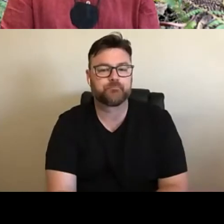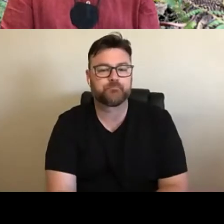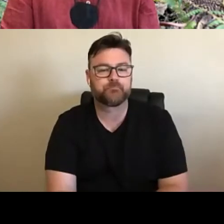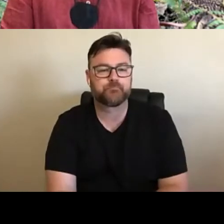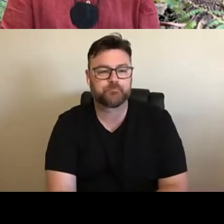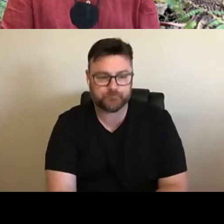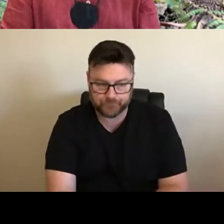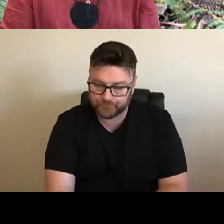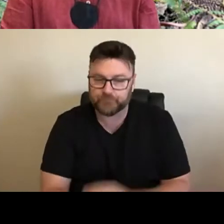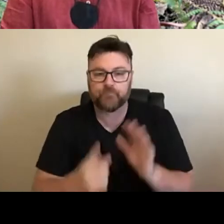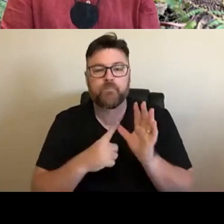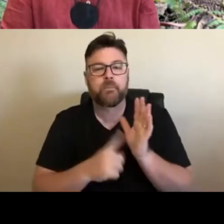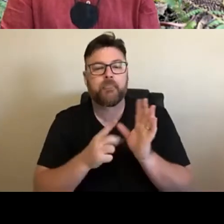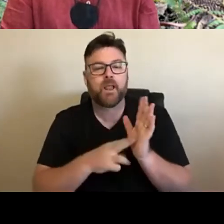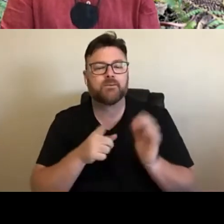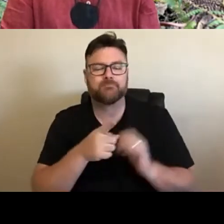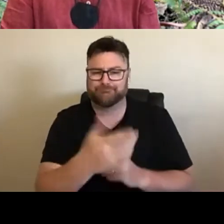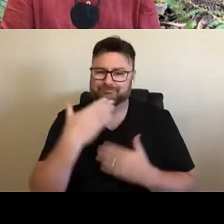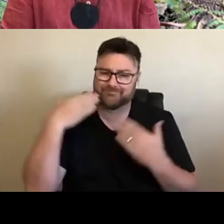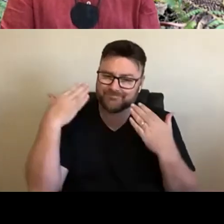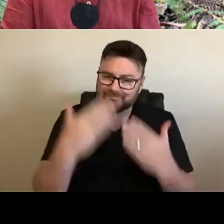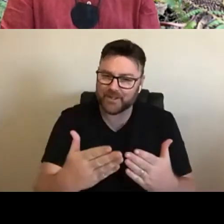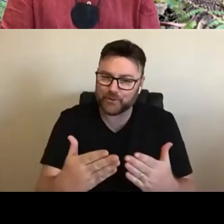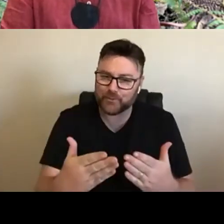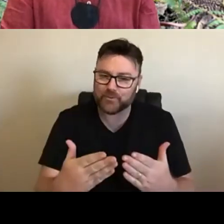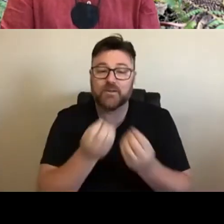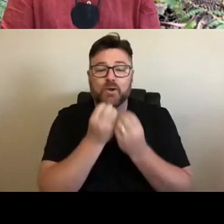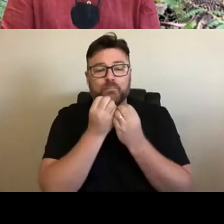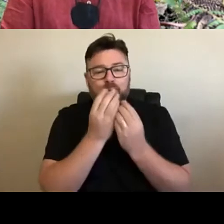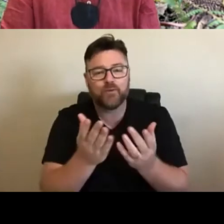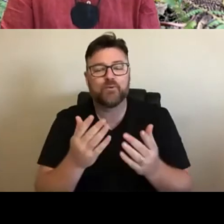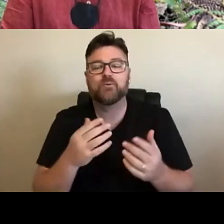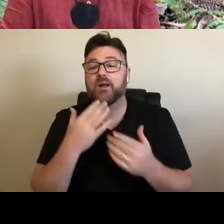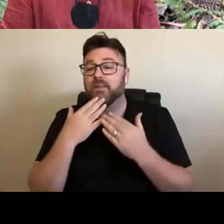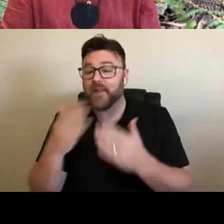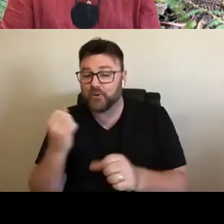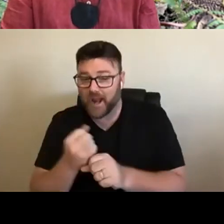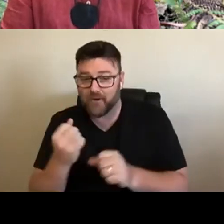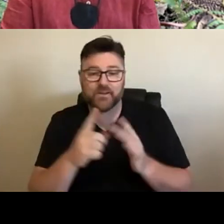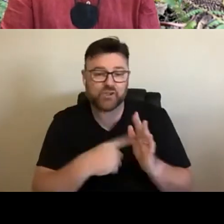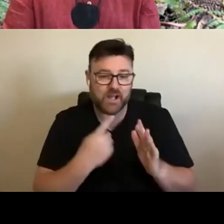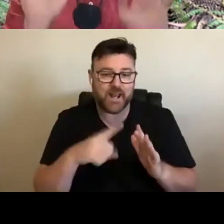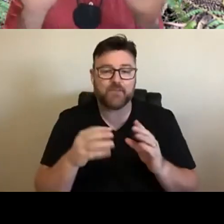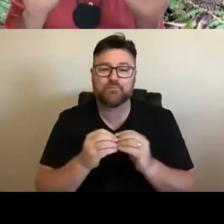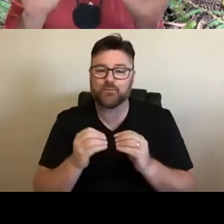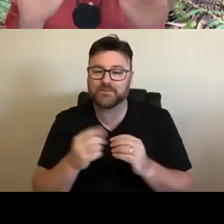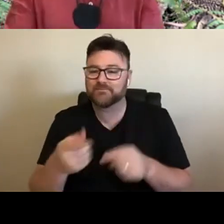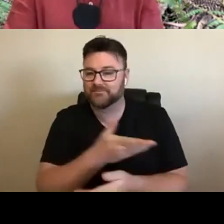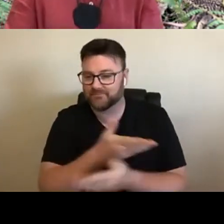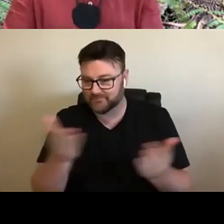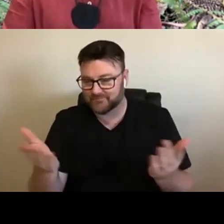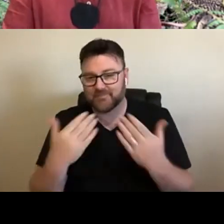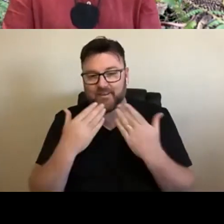Thank you, Bronwyn. That's a beautiful note to end on. Thank you so much, Gareth, Jacqueline, and Bronwyn, for sharing really